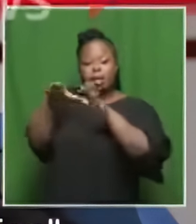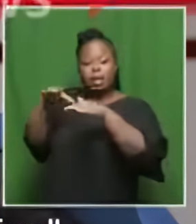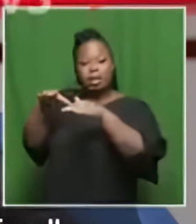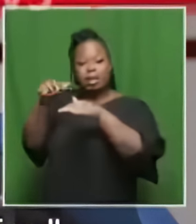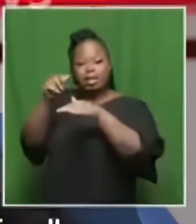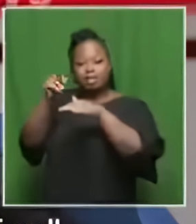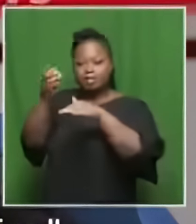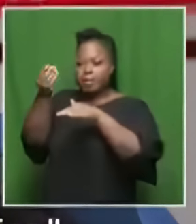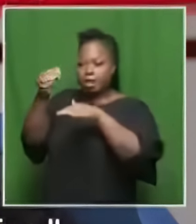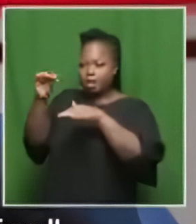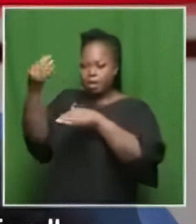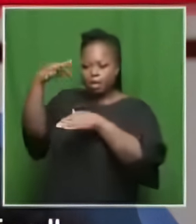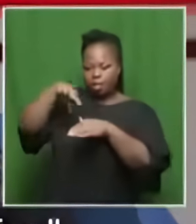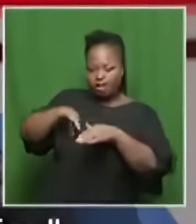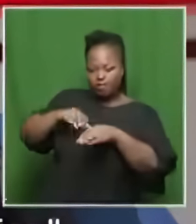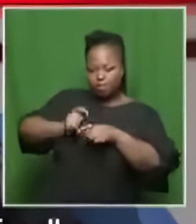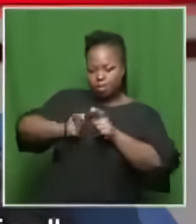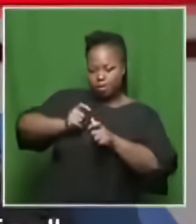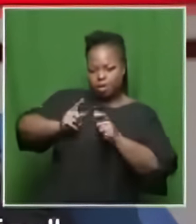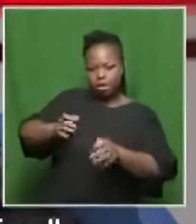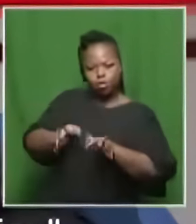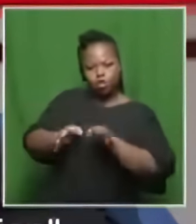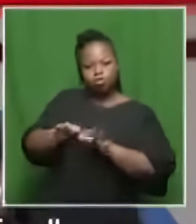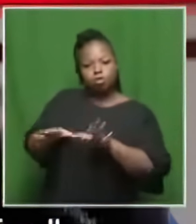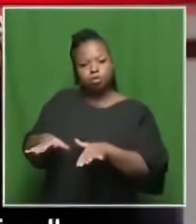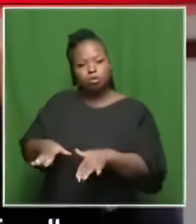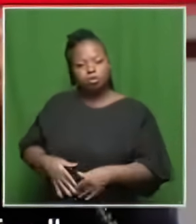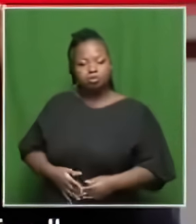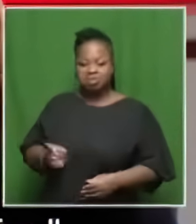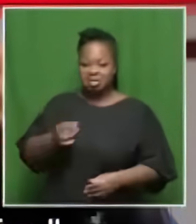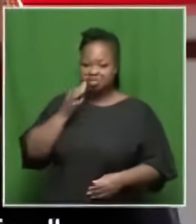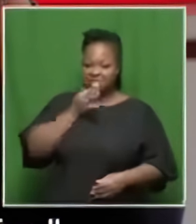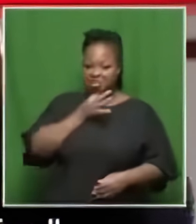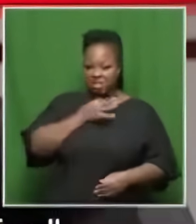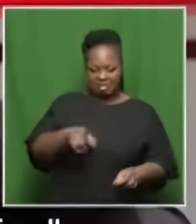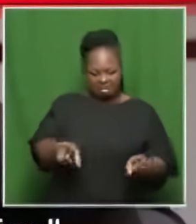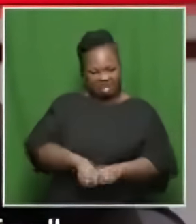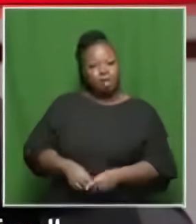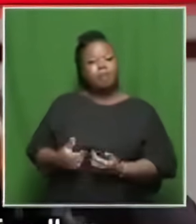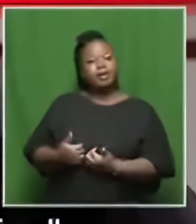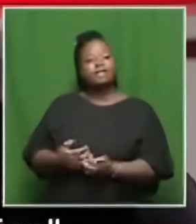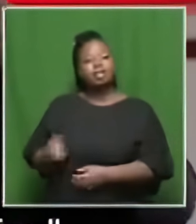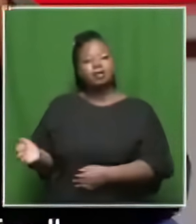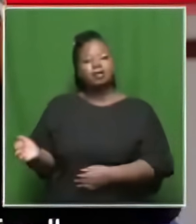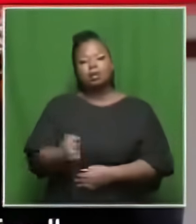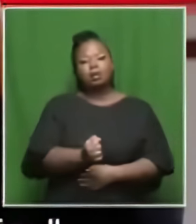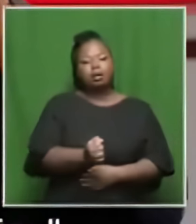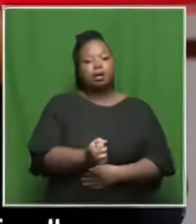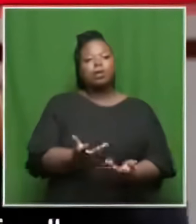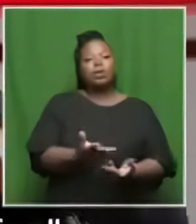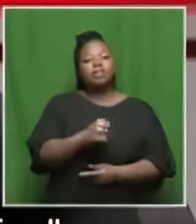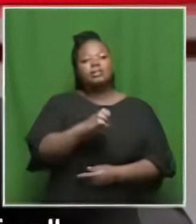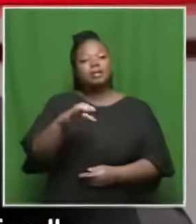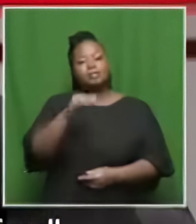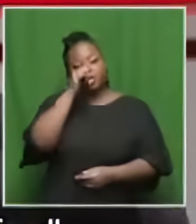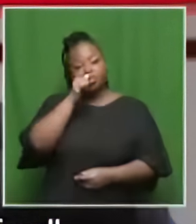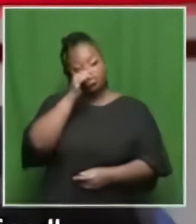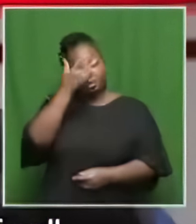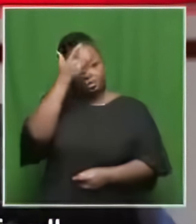politicians and concubines. There's a witness that came there, said he even hired his girlfriend in the Eastern Cape